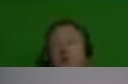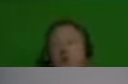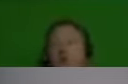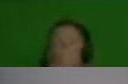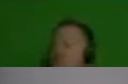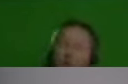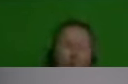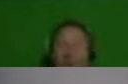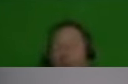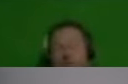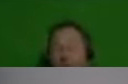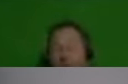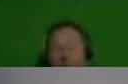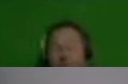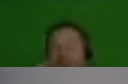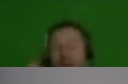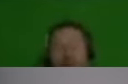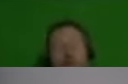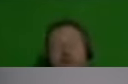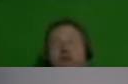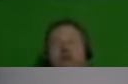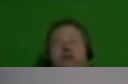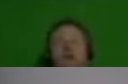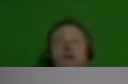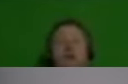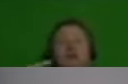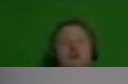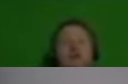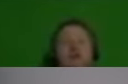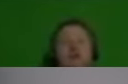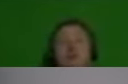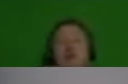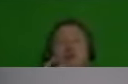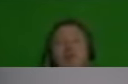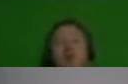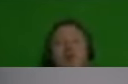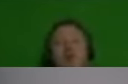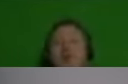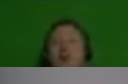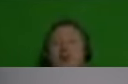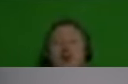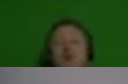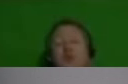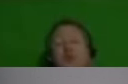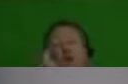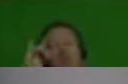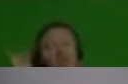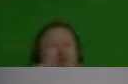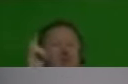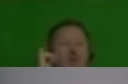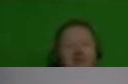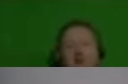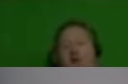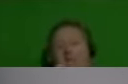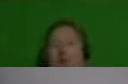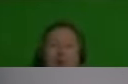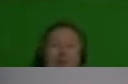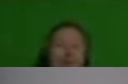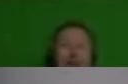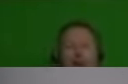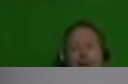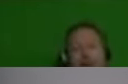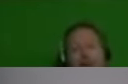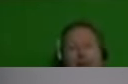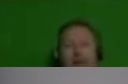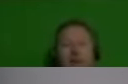mean anything. What we need is responsible policies, not rhetoric about monopoly capital,